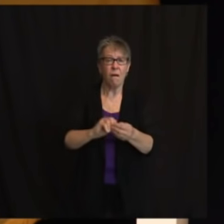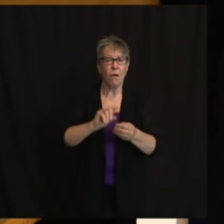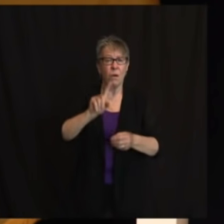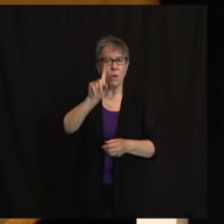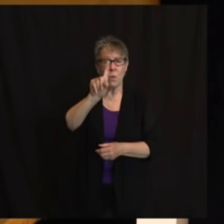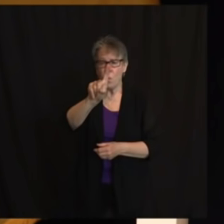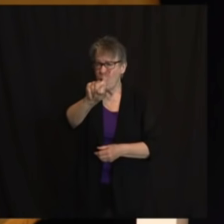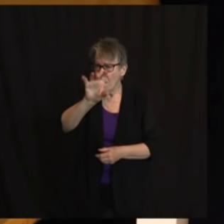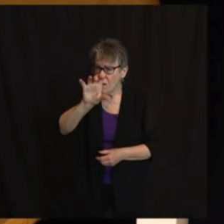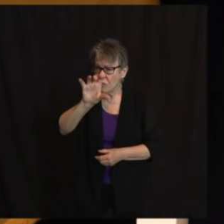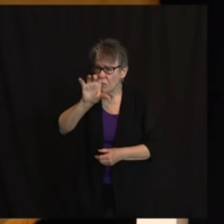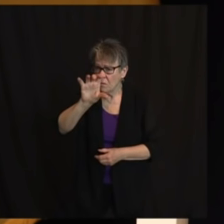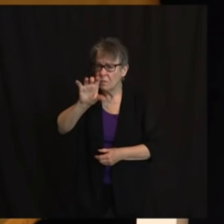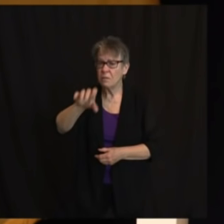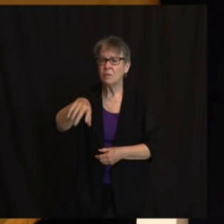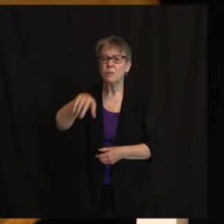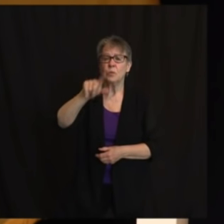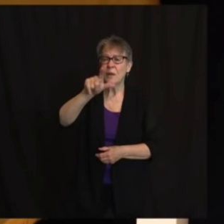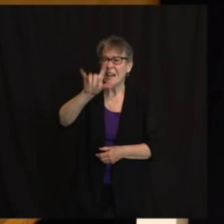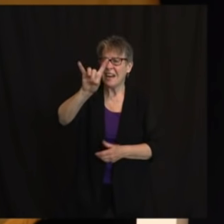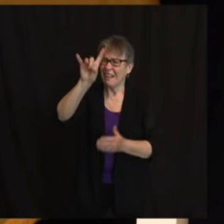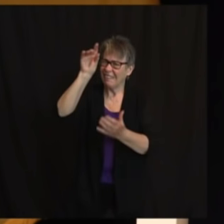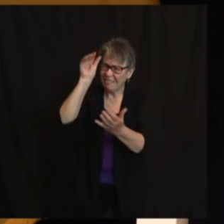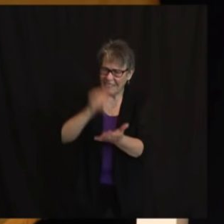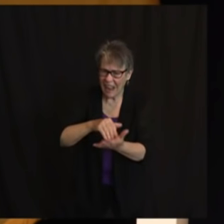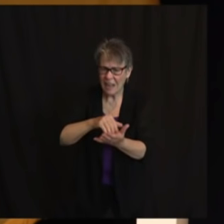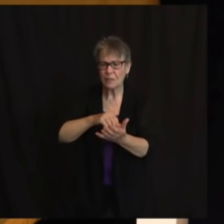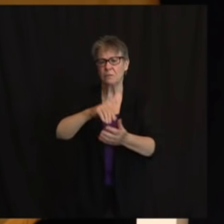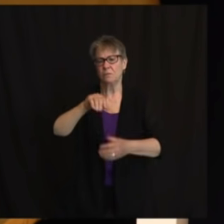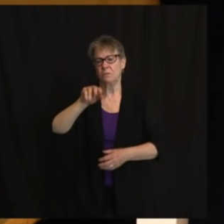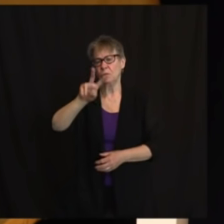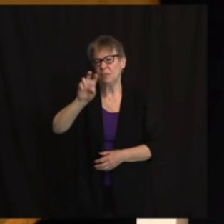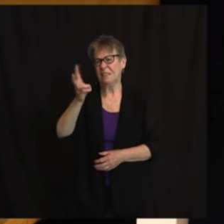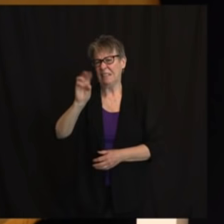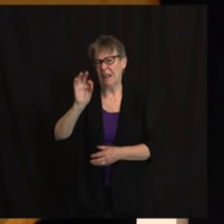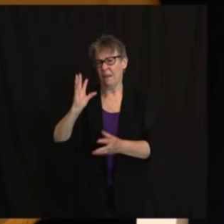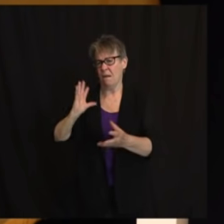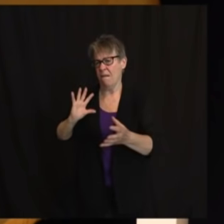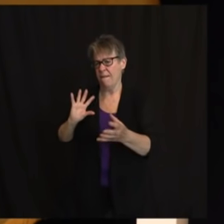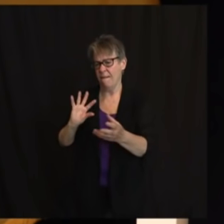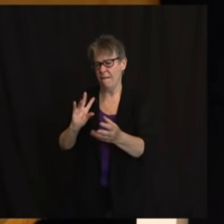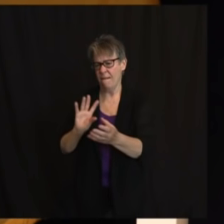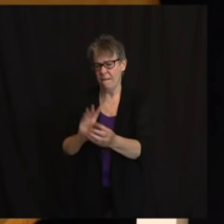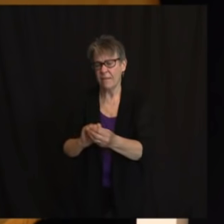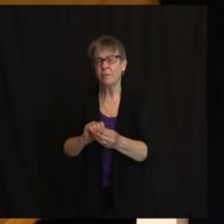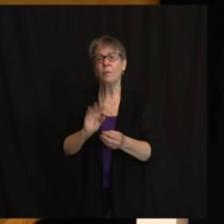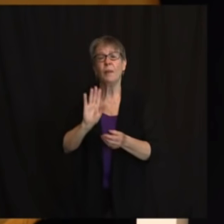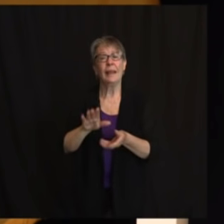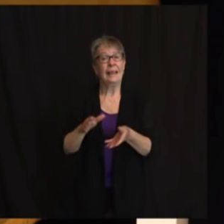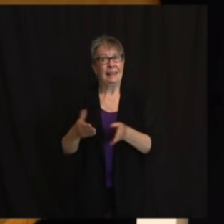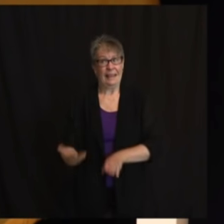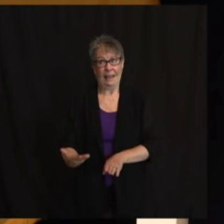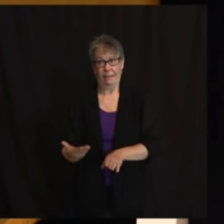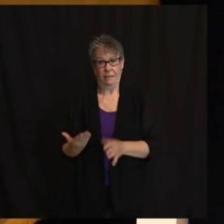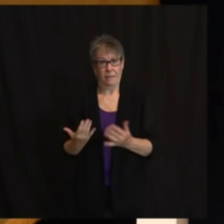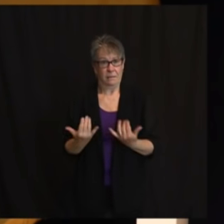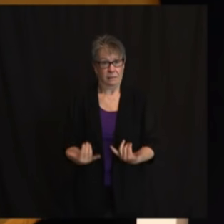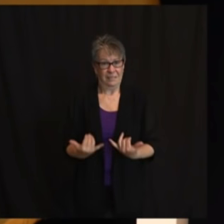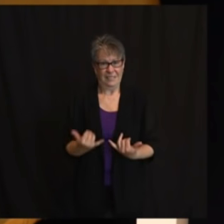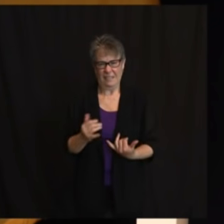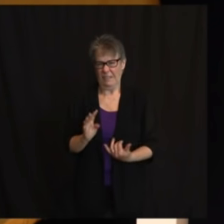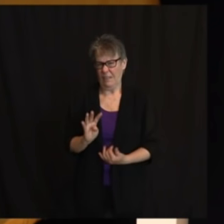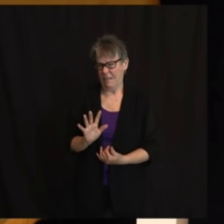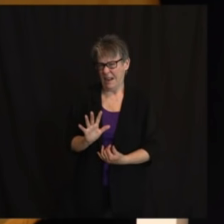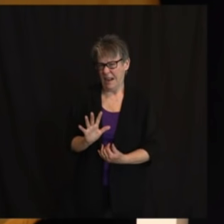outage yesterday, so we are certain that these numbers are underreported. But for the information we have right now,